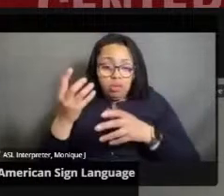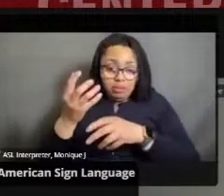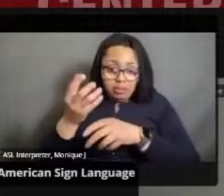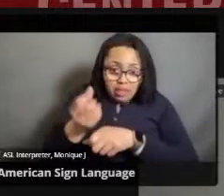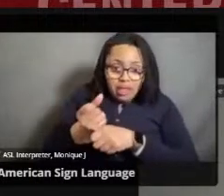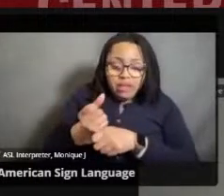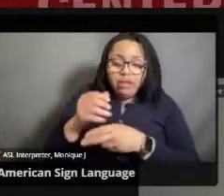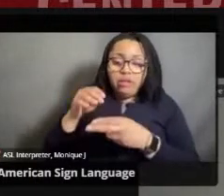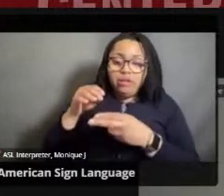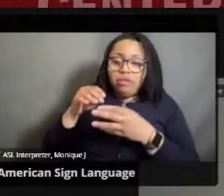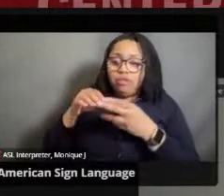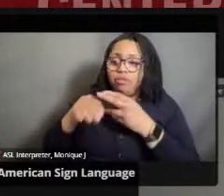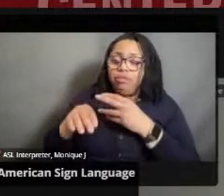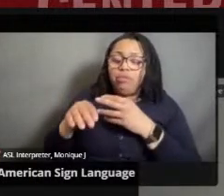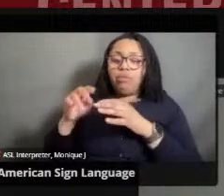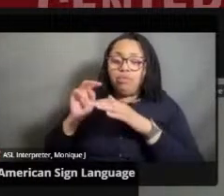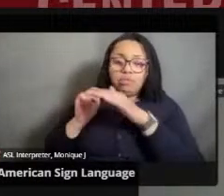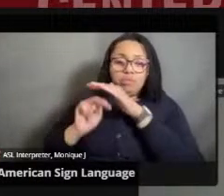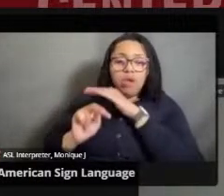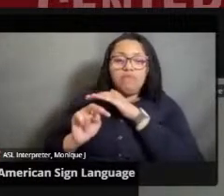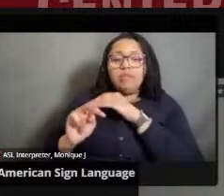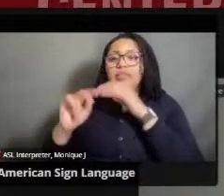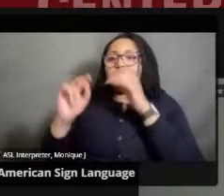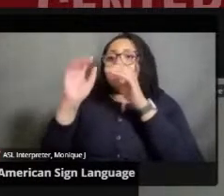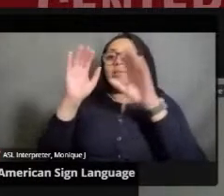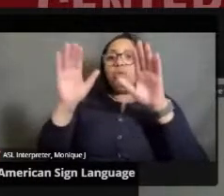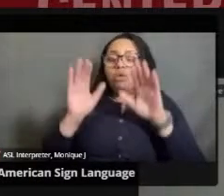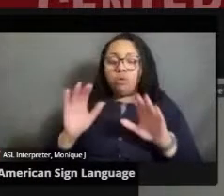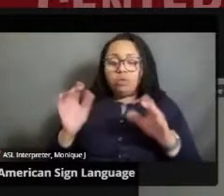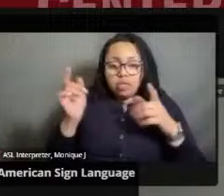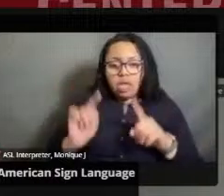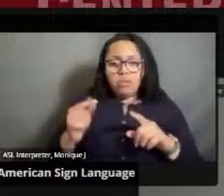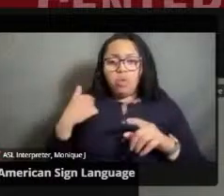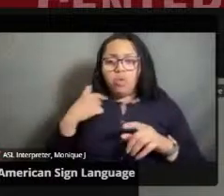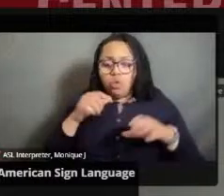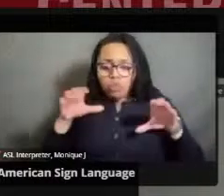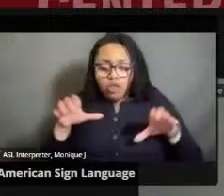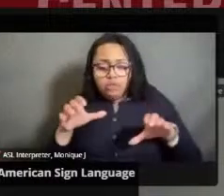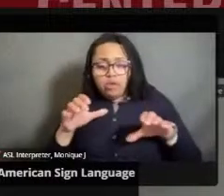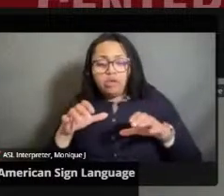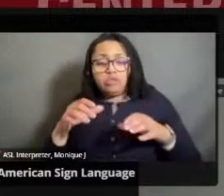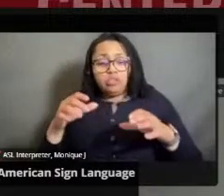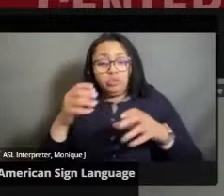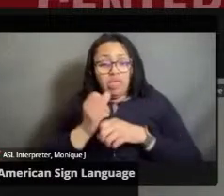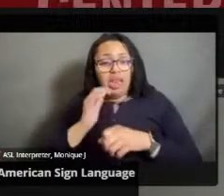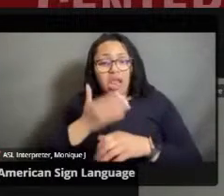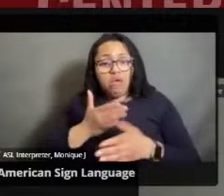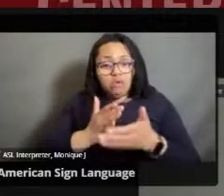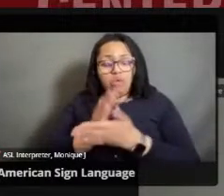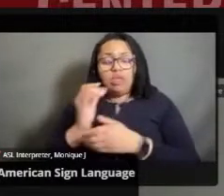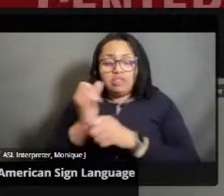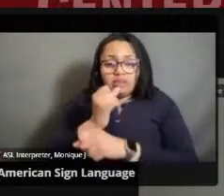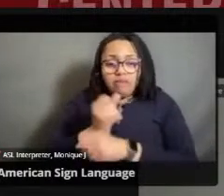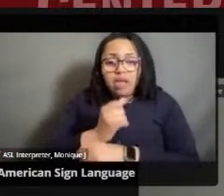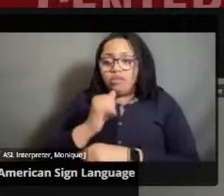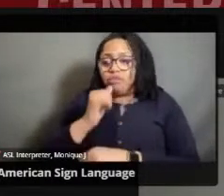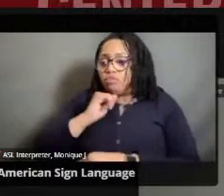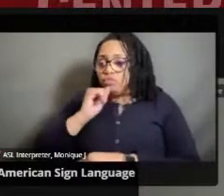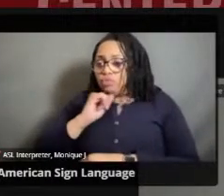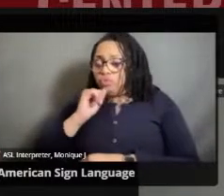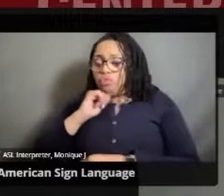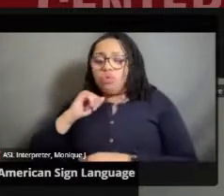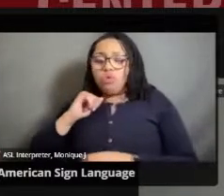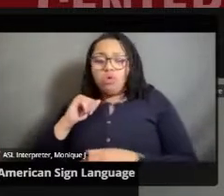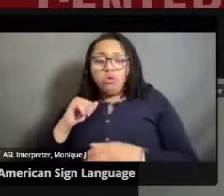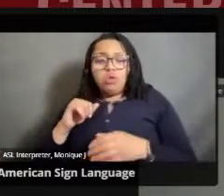miracles. We have done what we must to reclaim our rights, to fight, to endure on behalf of the nation and